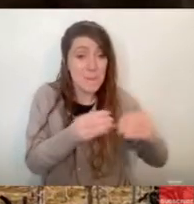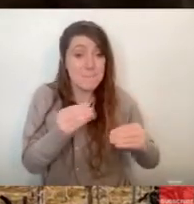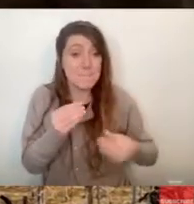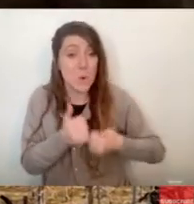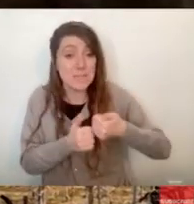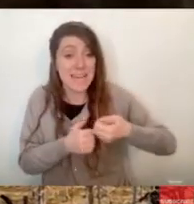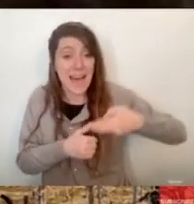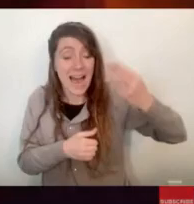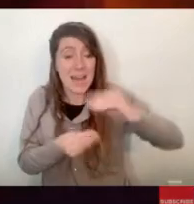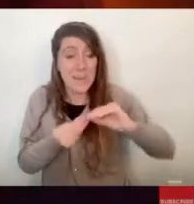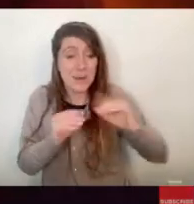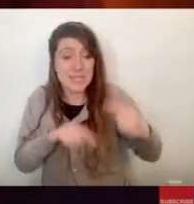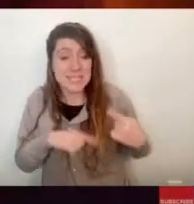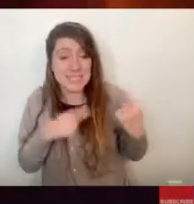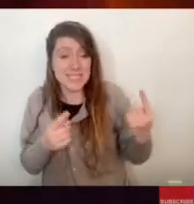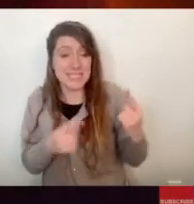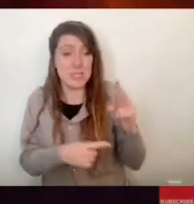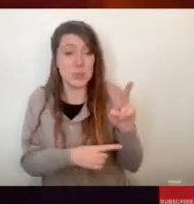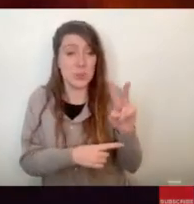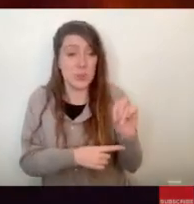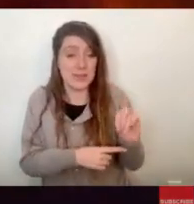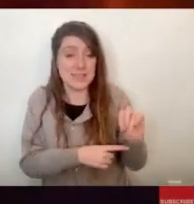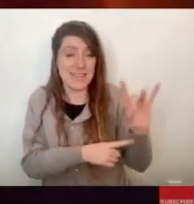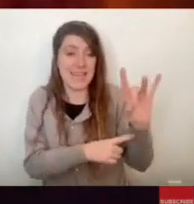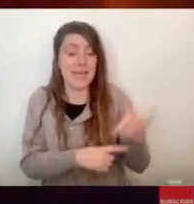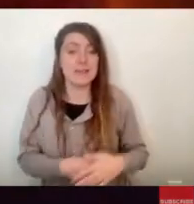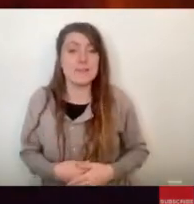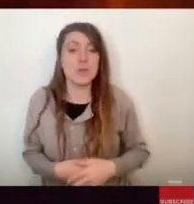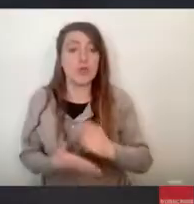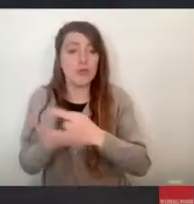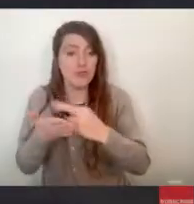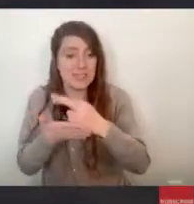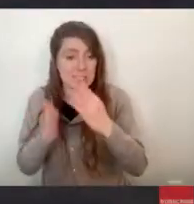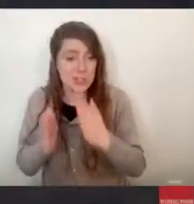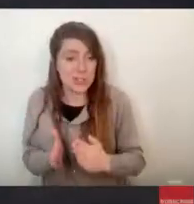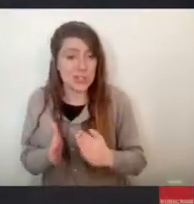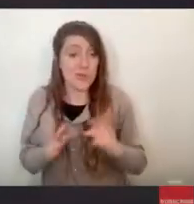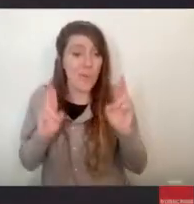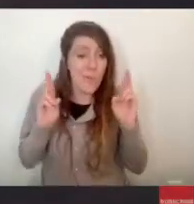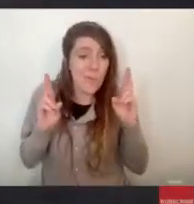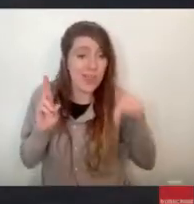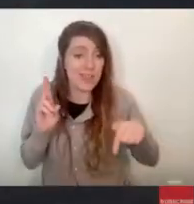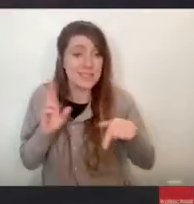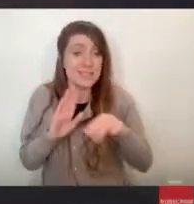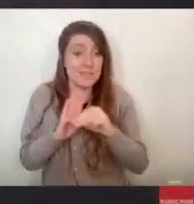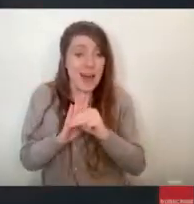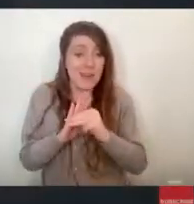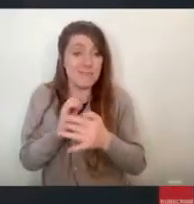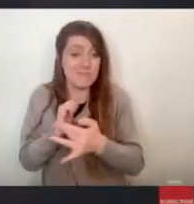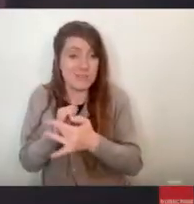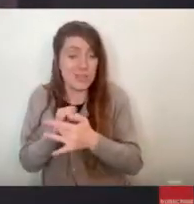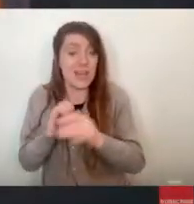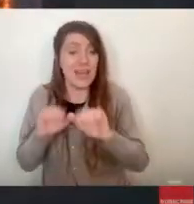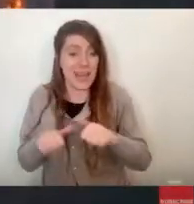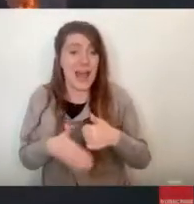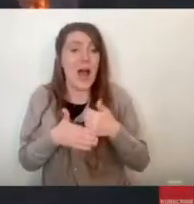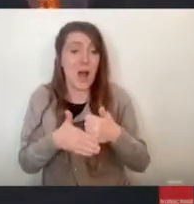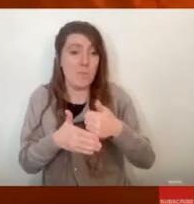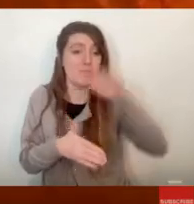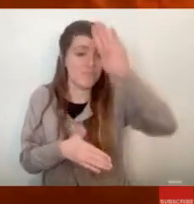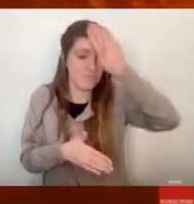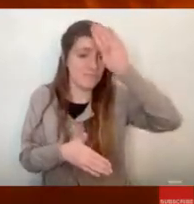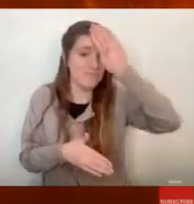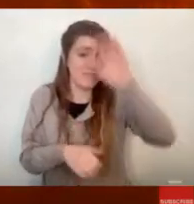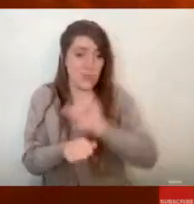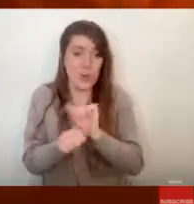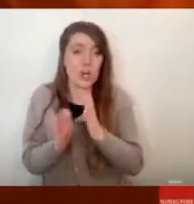in 2008. Researchers hope the model can be used by fire officials to identify areas at the most risk